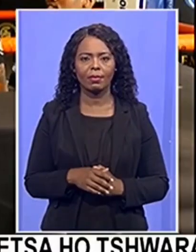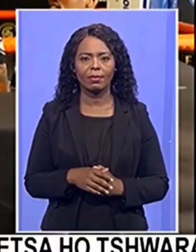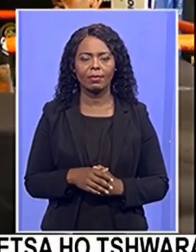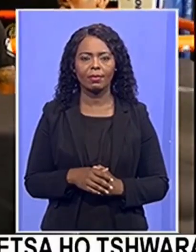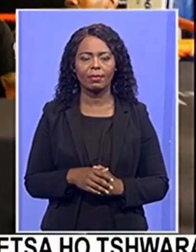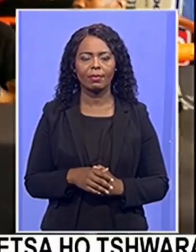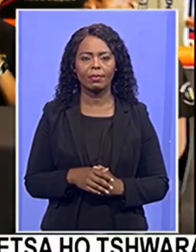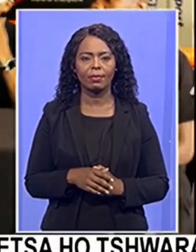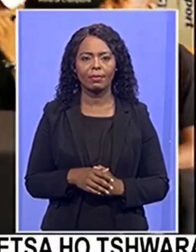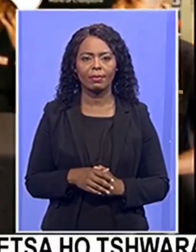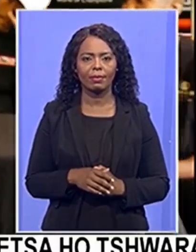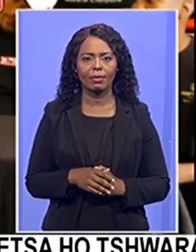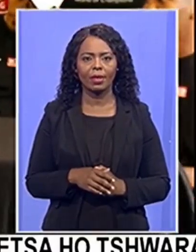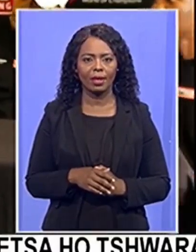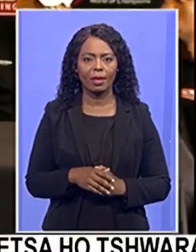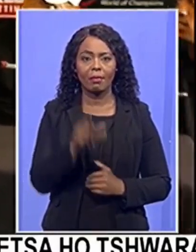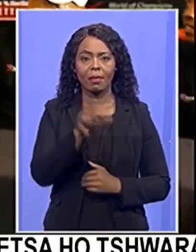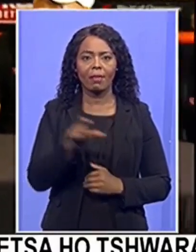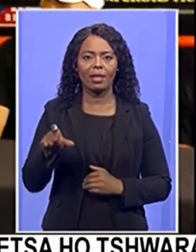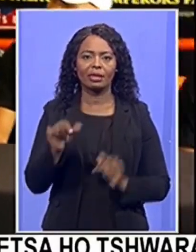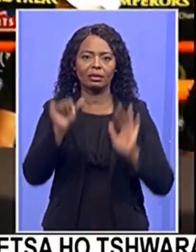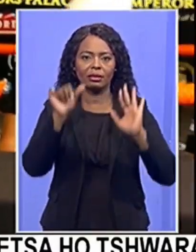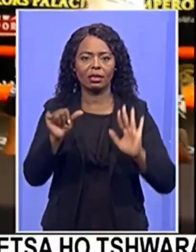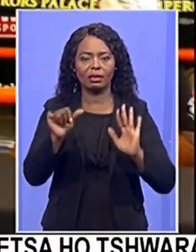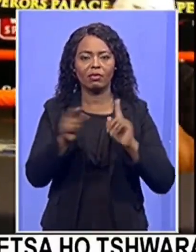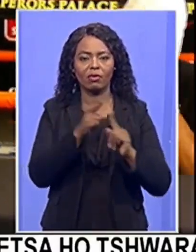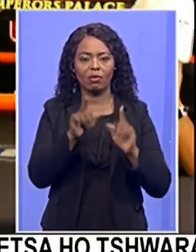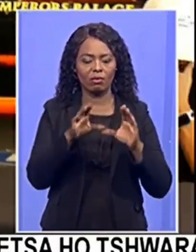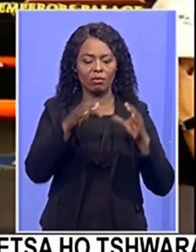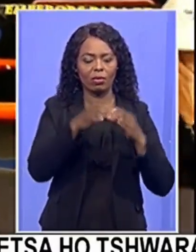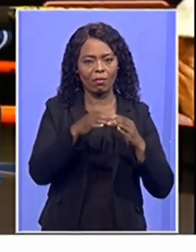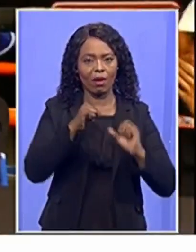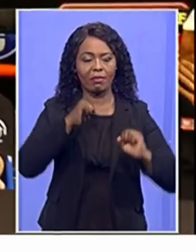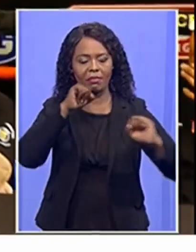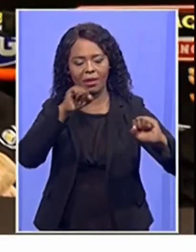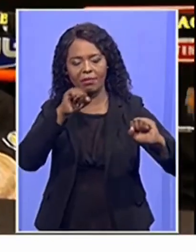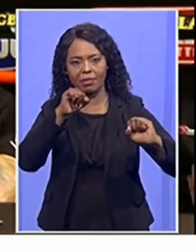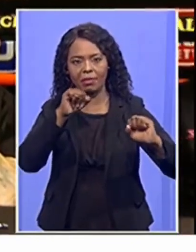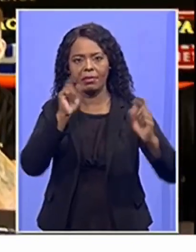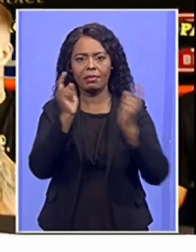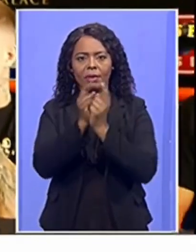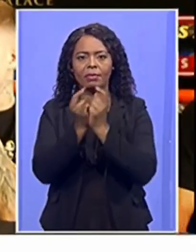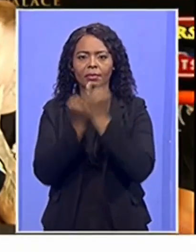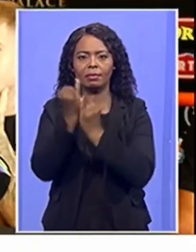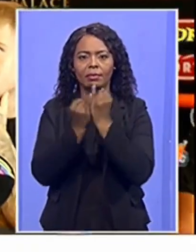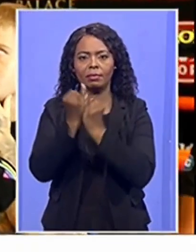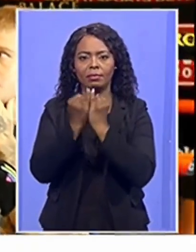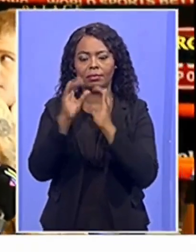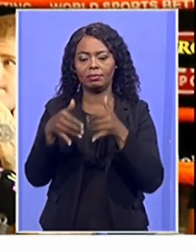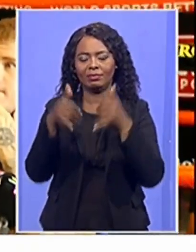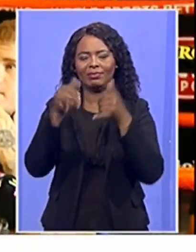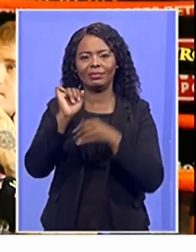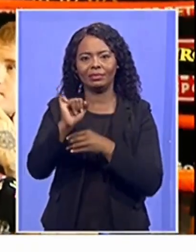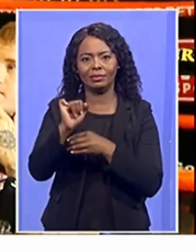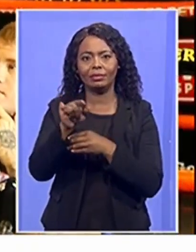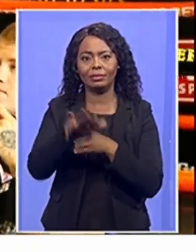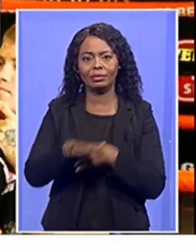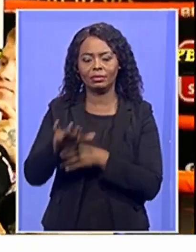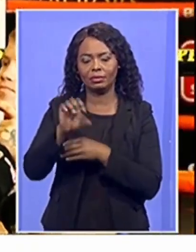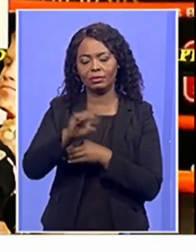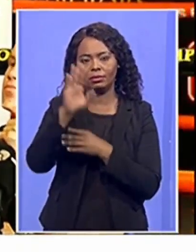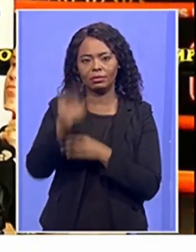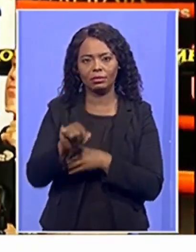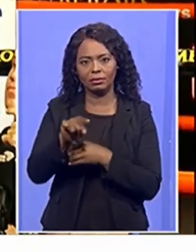ke dibapadi tse tsheletseng ho tswa Brian Mitchell Boxing Academy tse tlang ho lwanela sekola sa Afrika Borwa ha tse ding di tlang